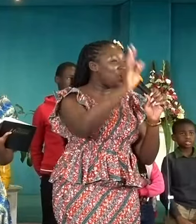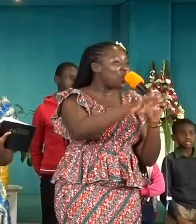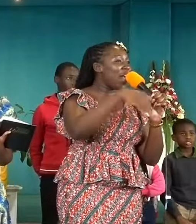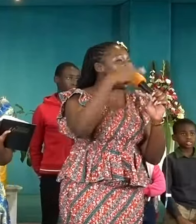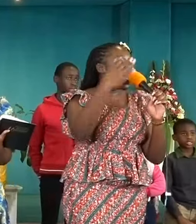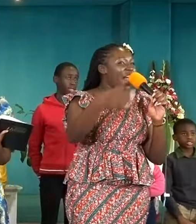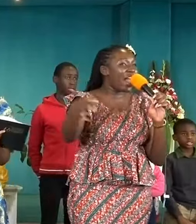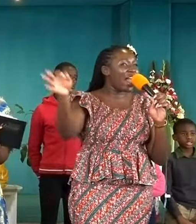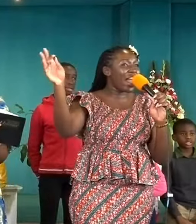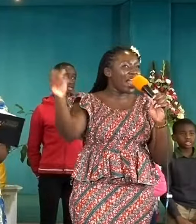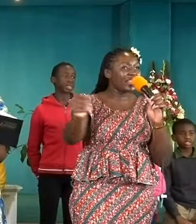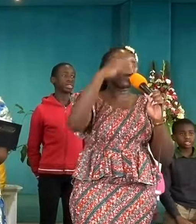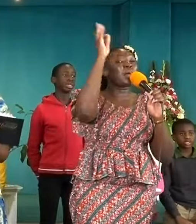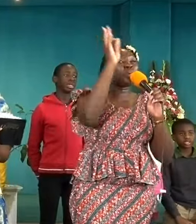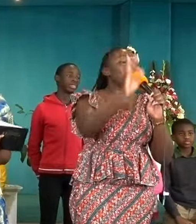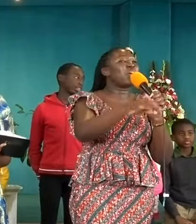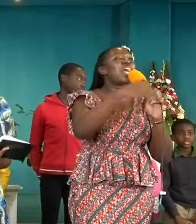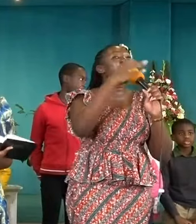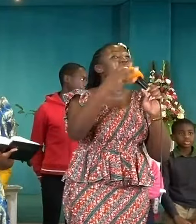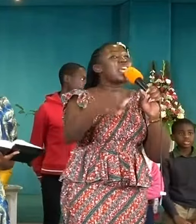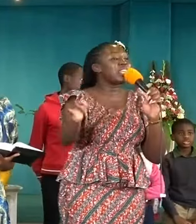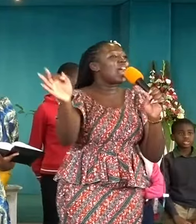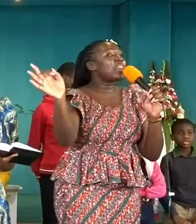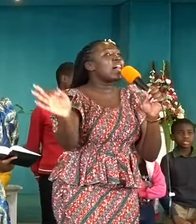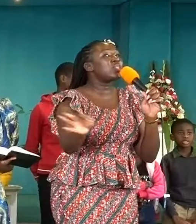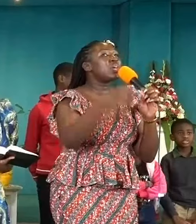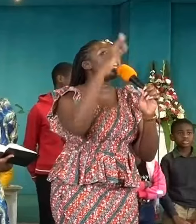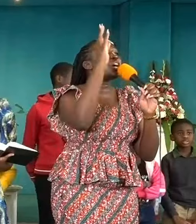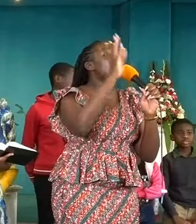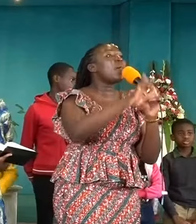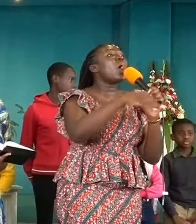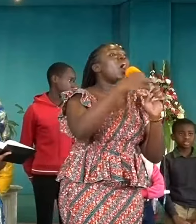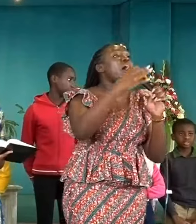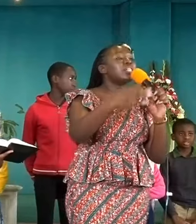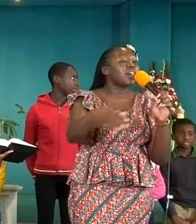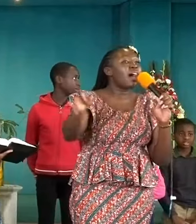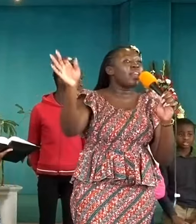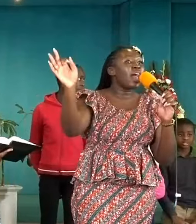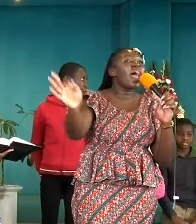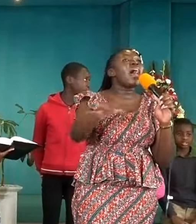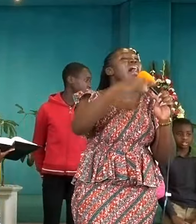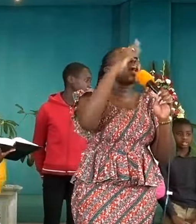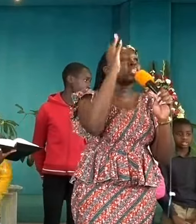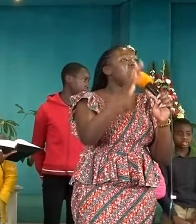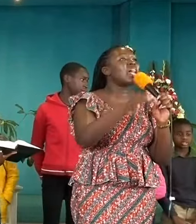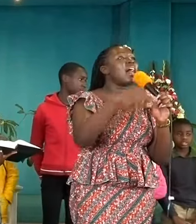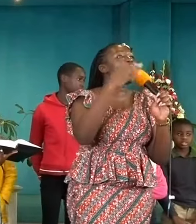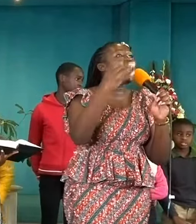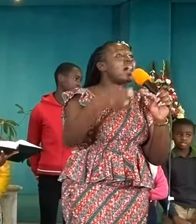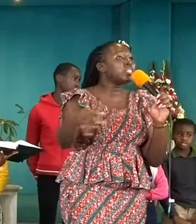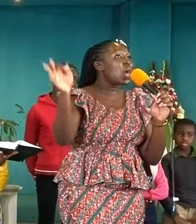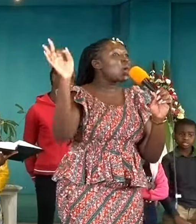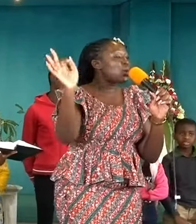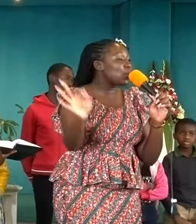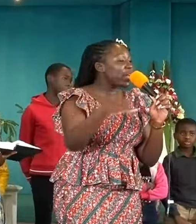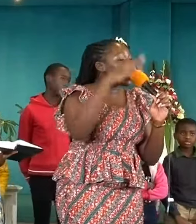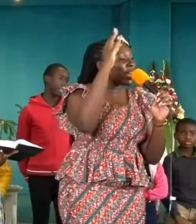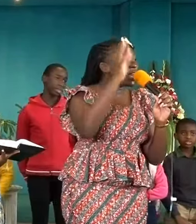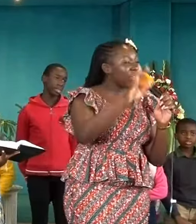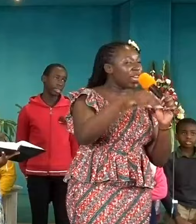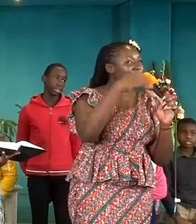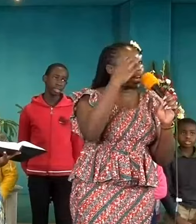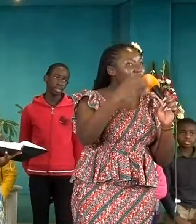God's grace, grace that will pardon and cleanse